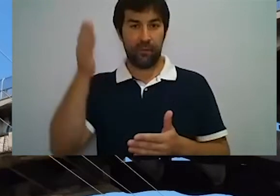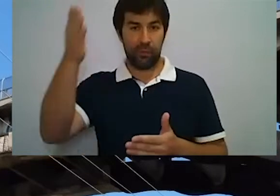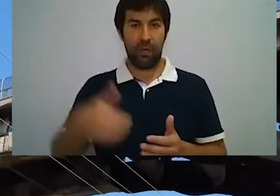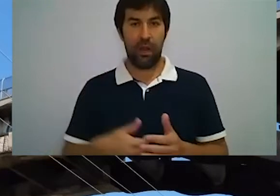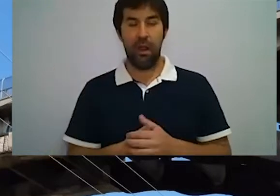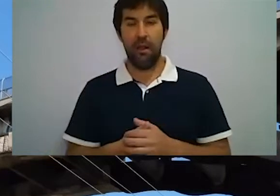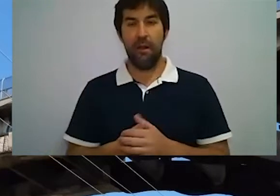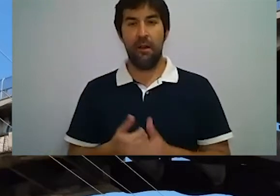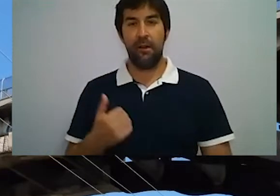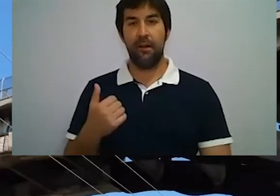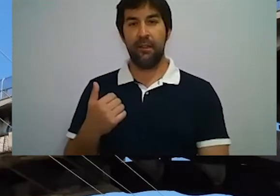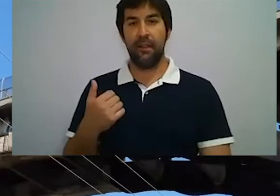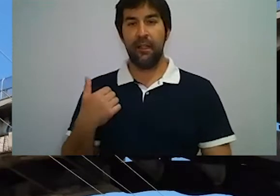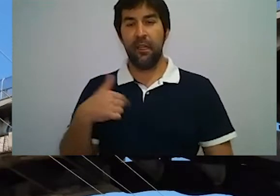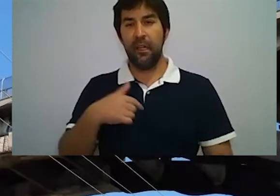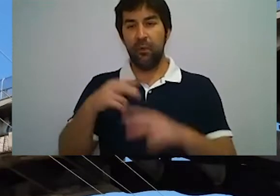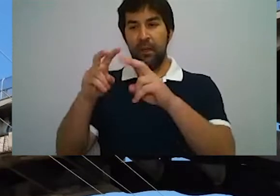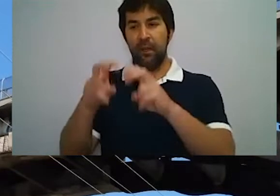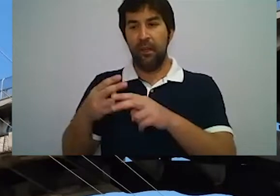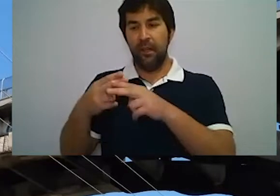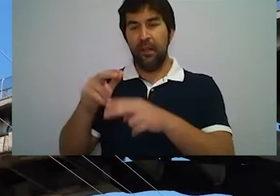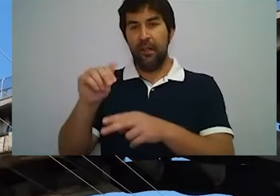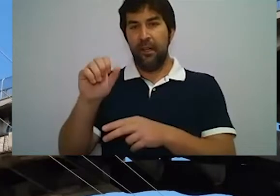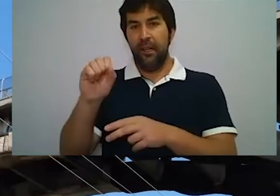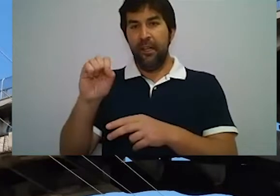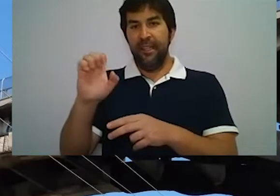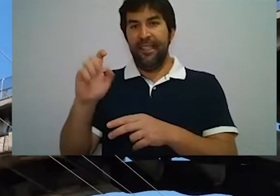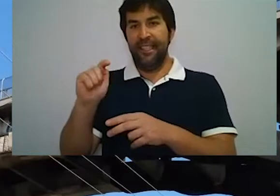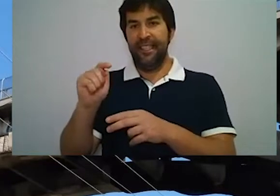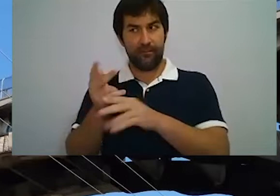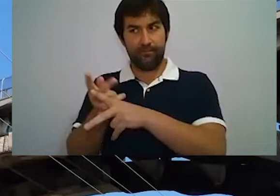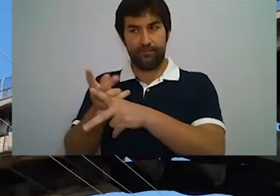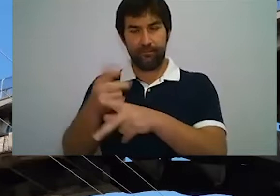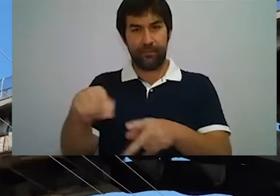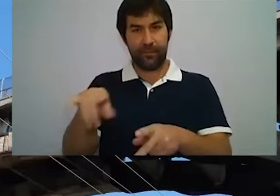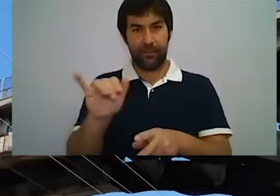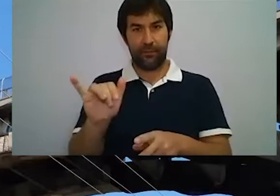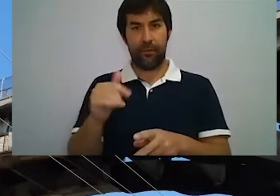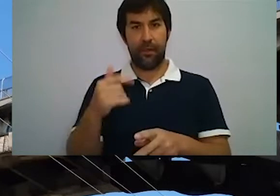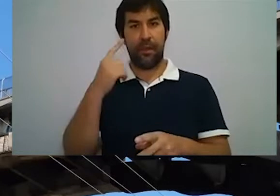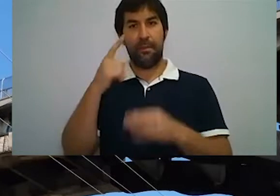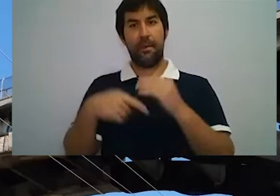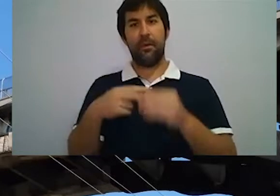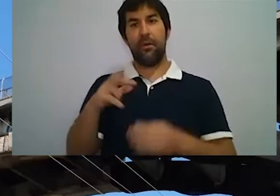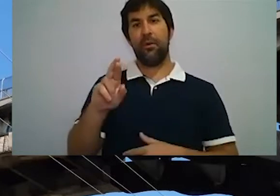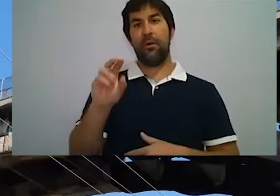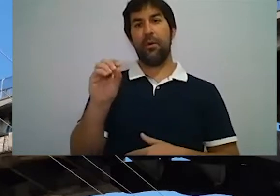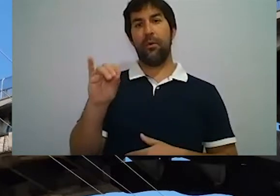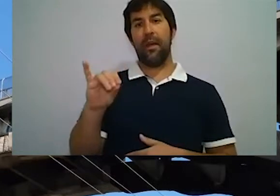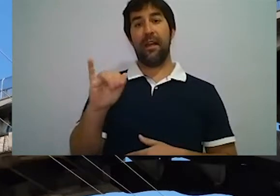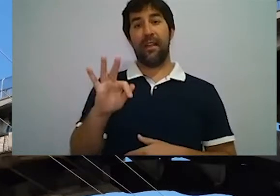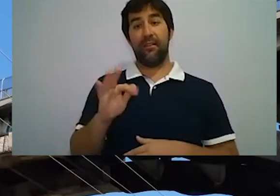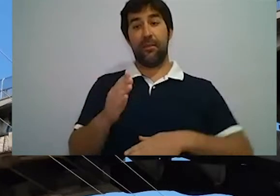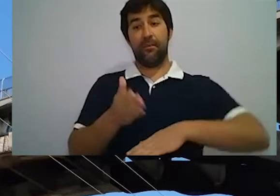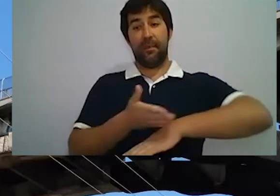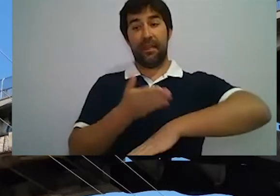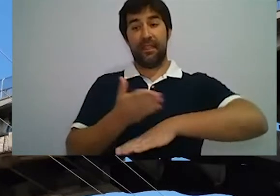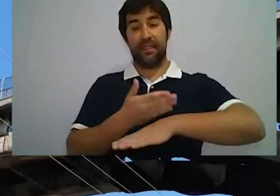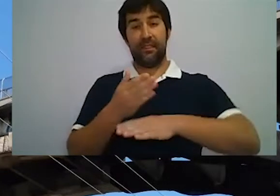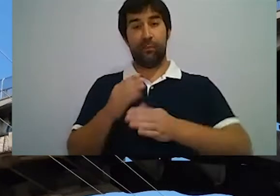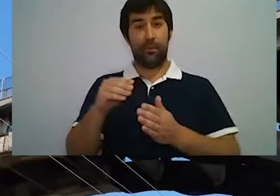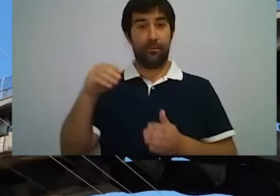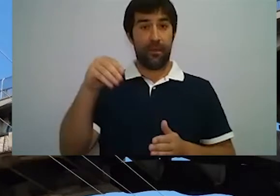Year's resolution is less acronyms, so please hold me to that. At this point, I just want to do a quick accessibility check to make sure that everybody can hear me or if